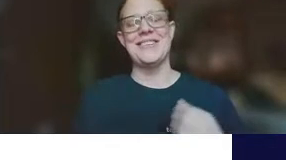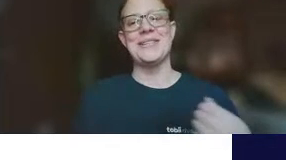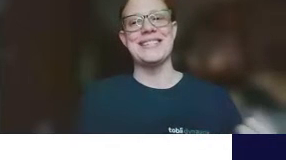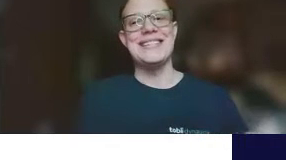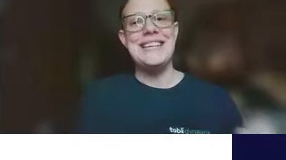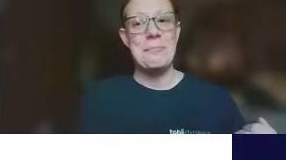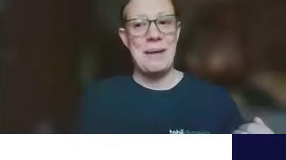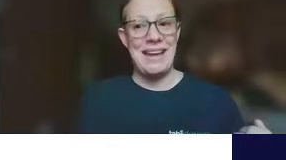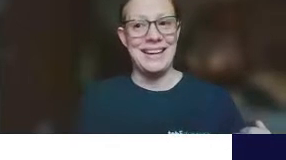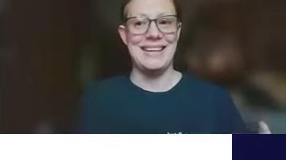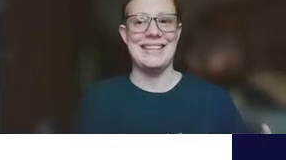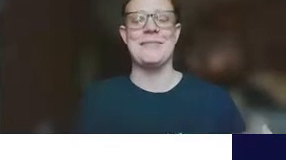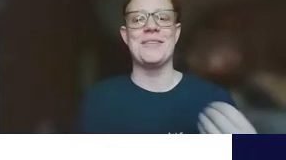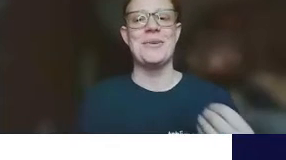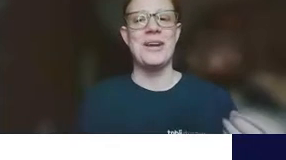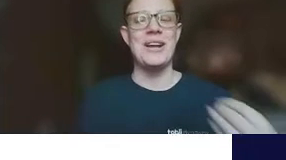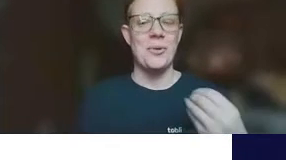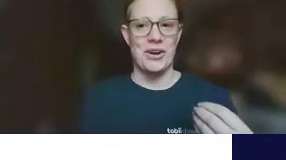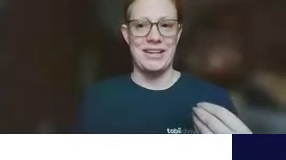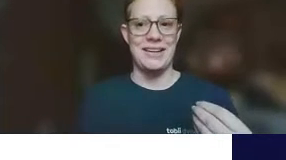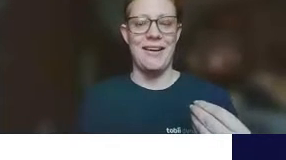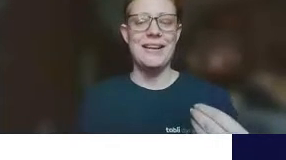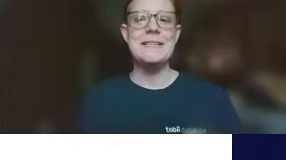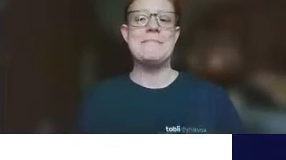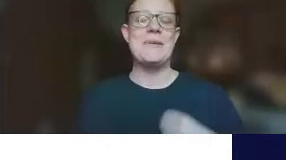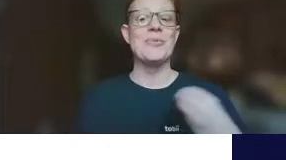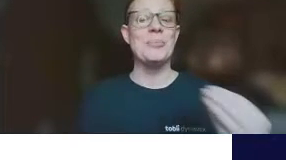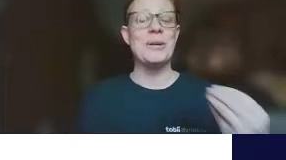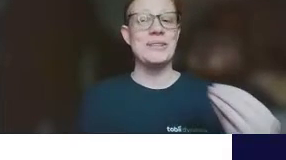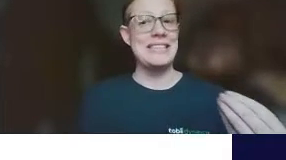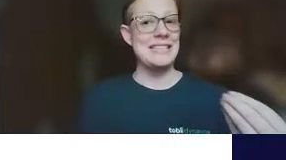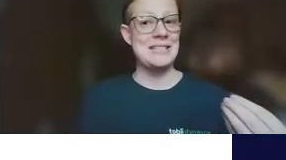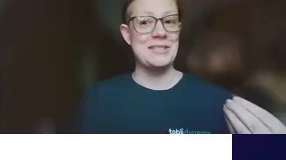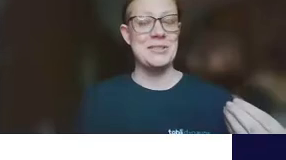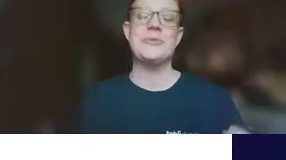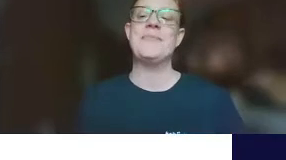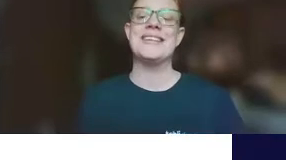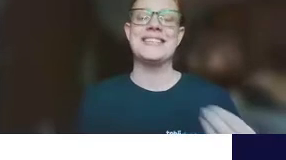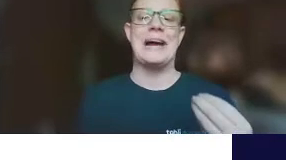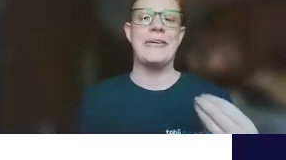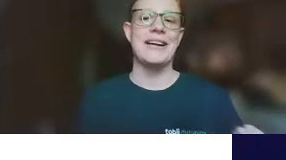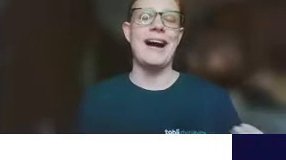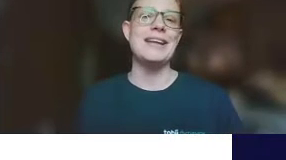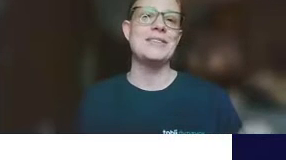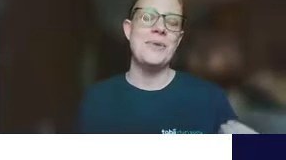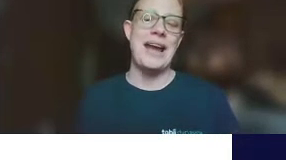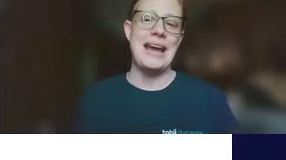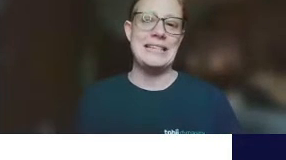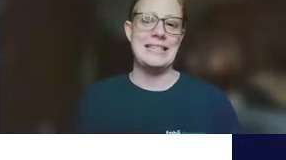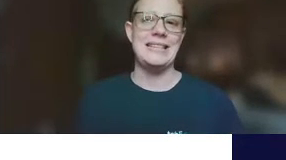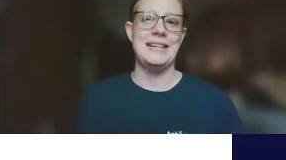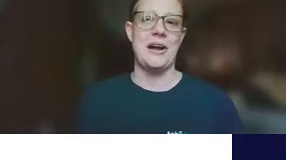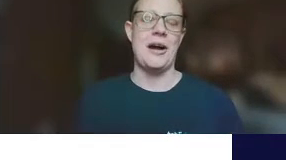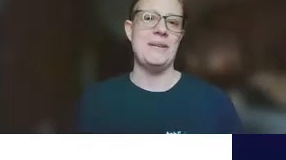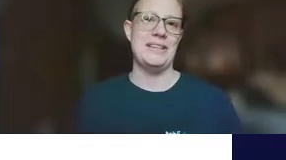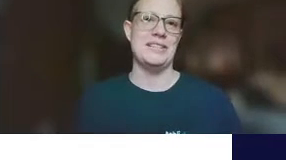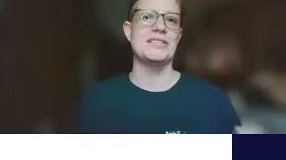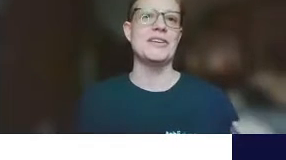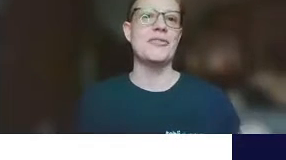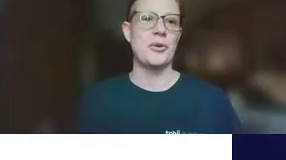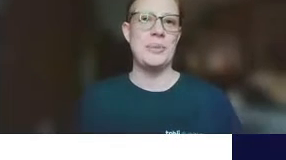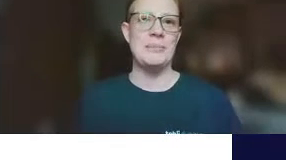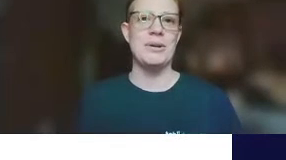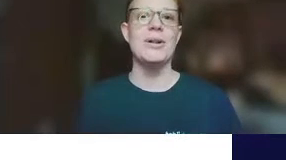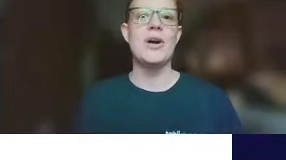to give you a sneak peek at something we are working on and will be releasing soon. It is our guide to AAC accommodations